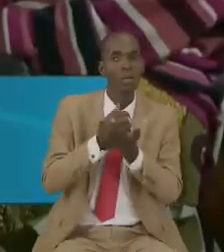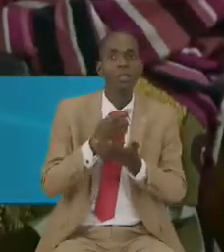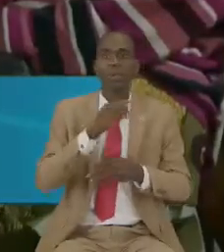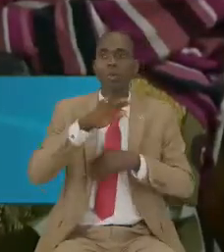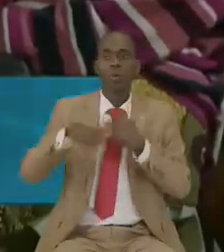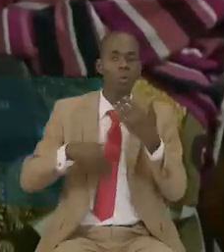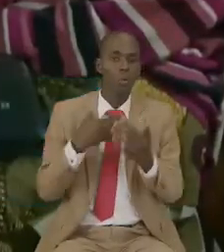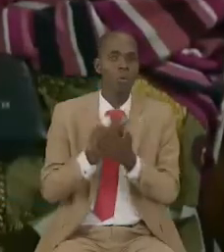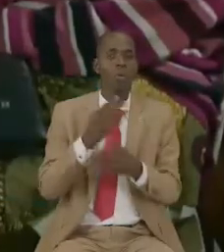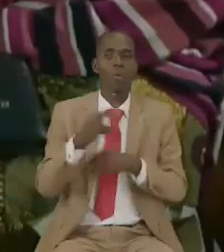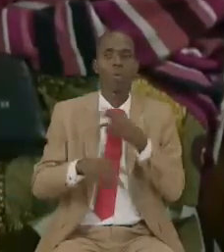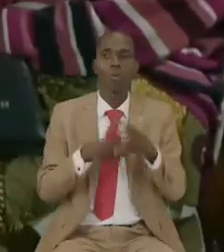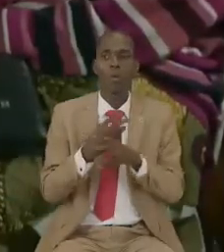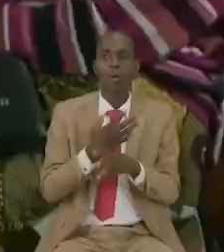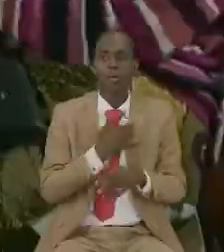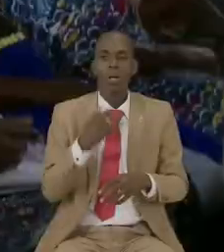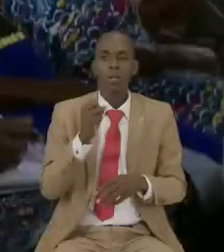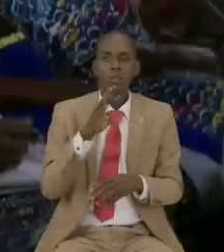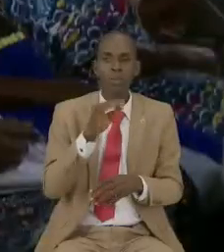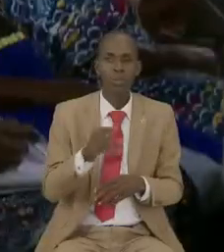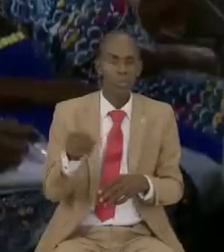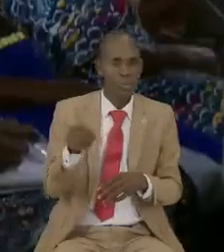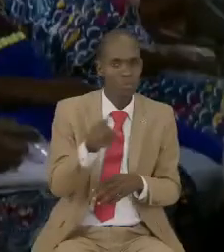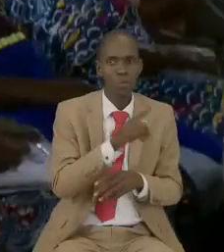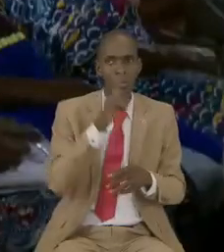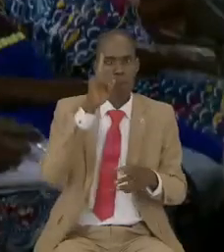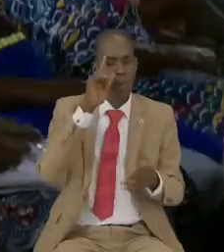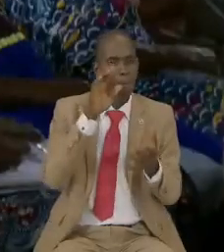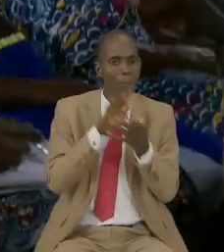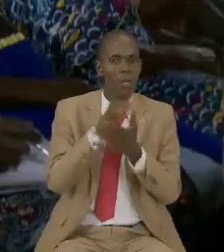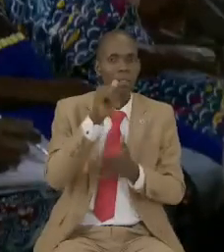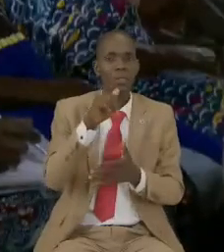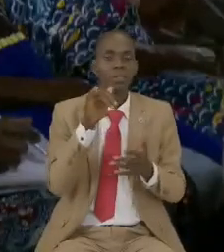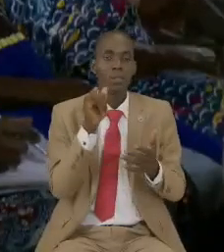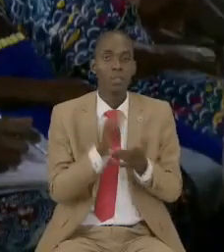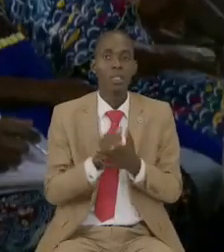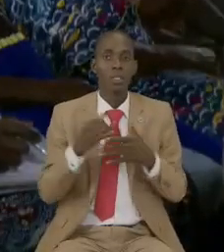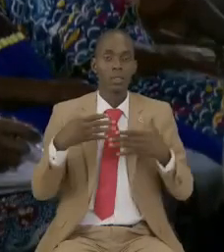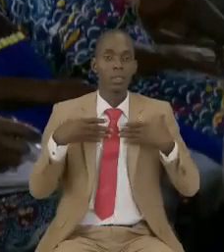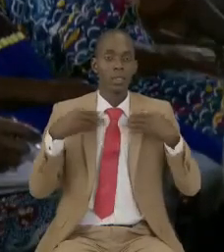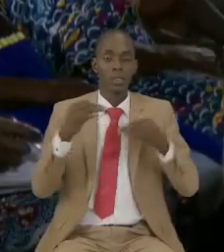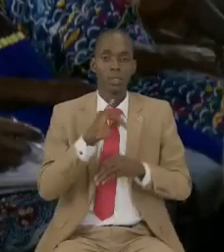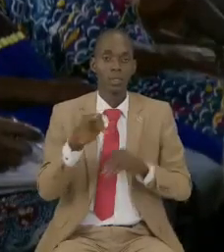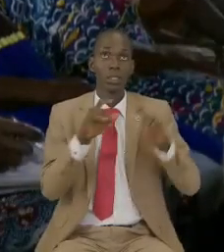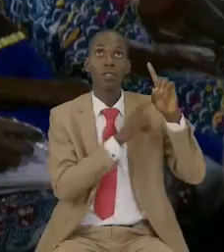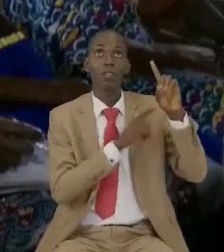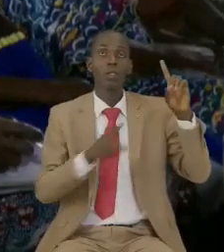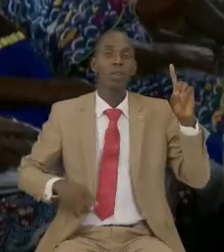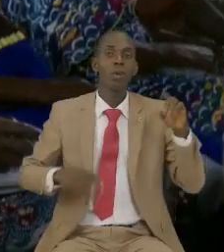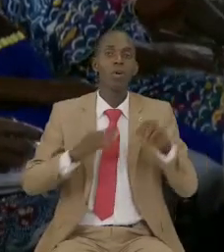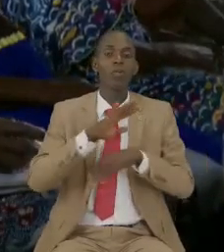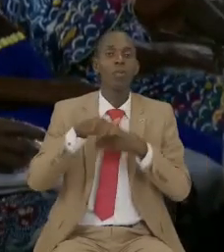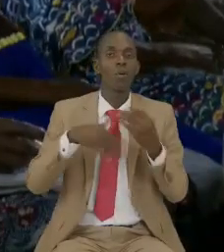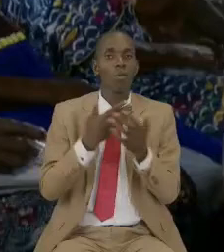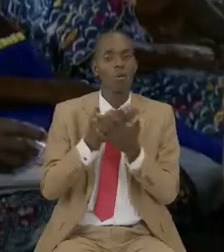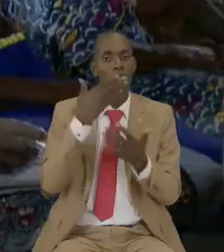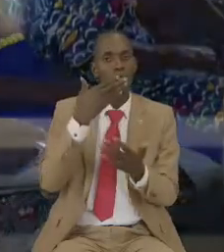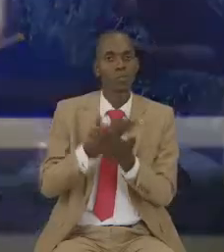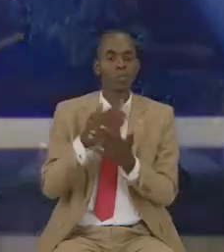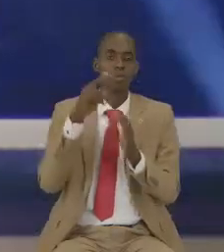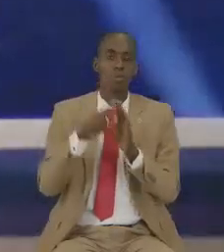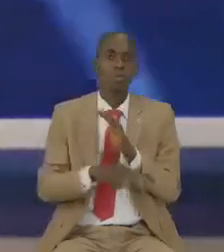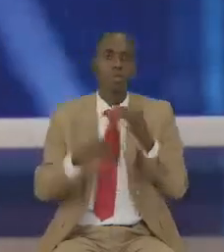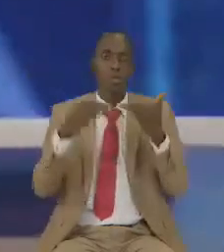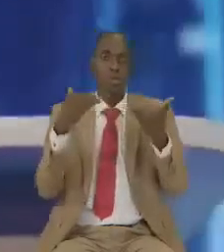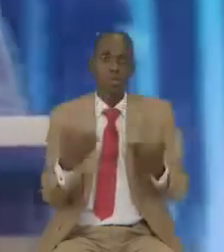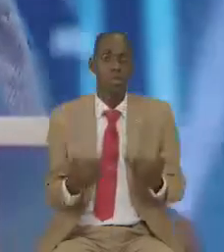world. And so you believe the healing Lord of all goodness. Now,